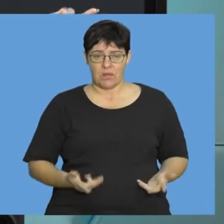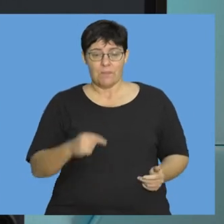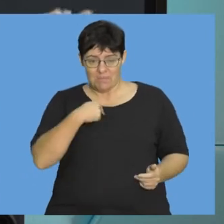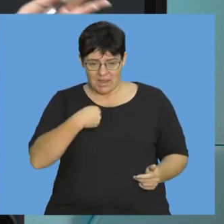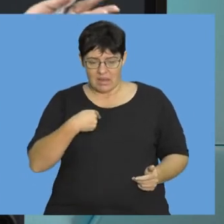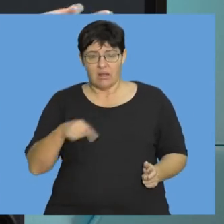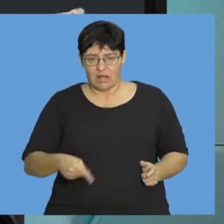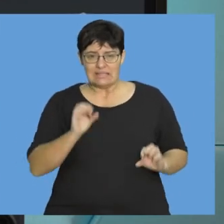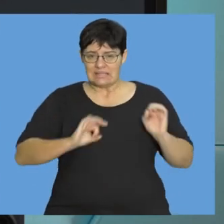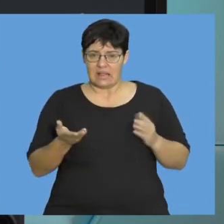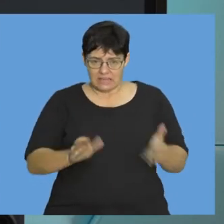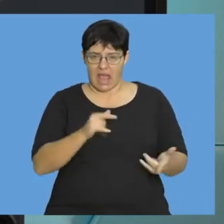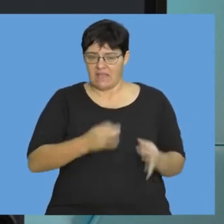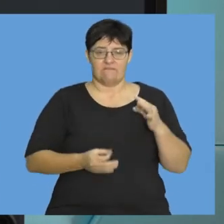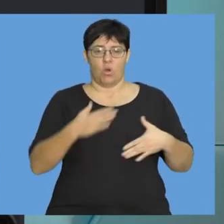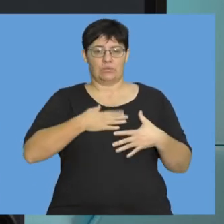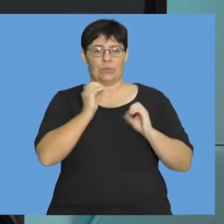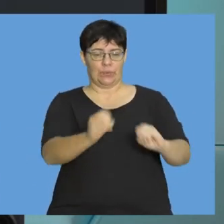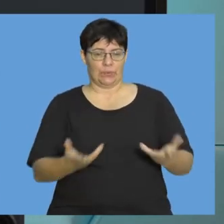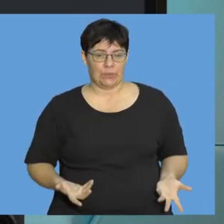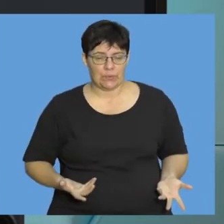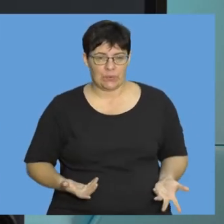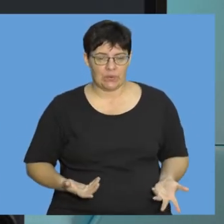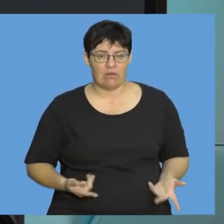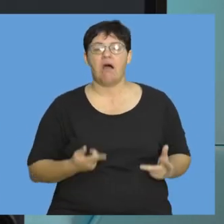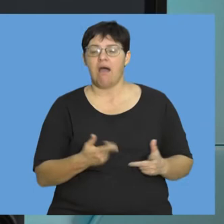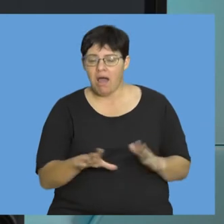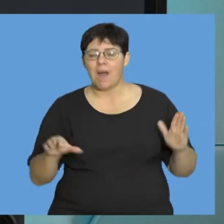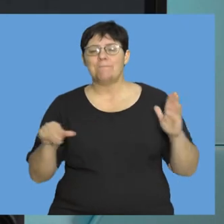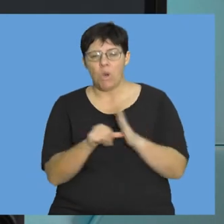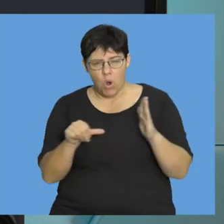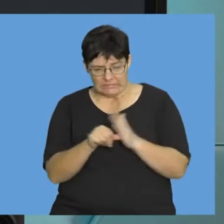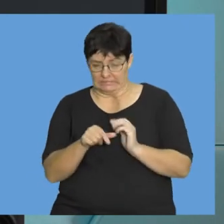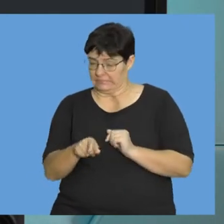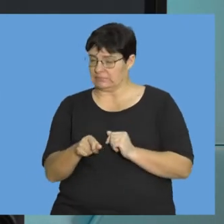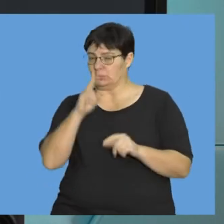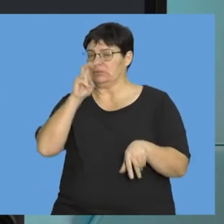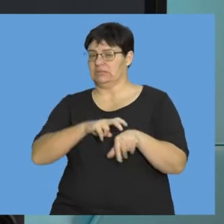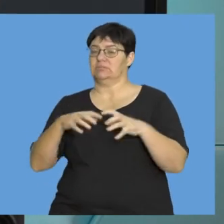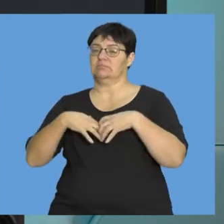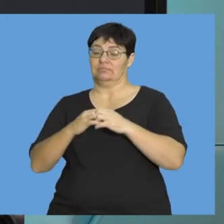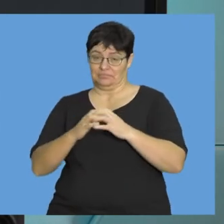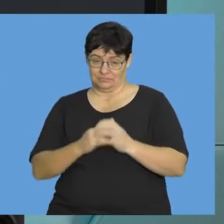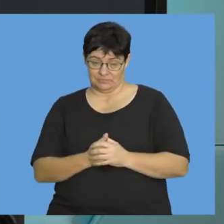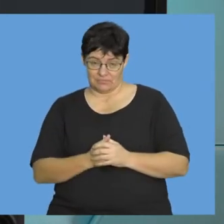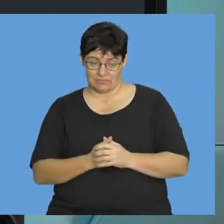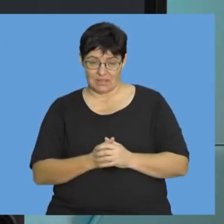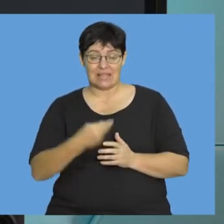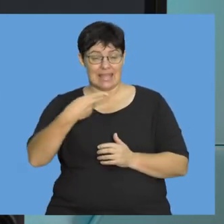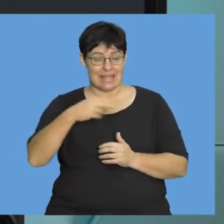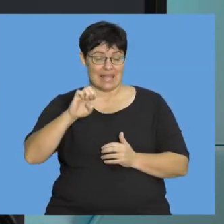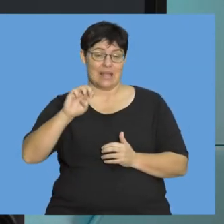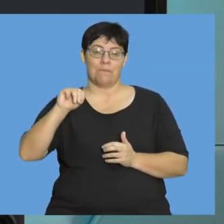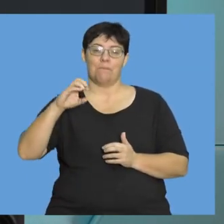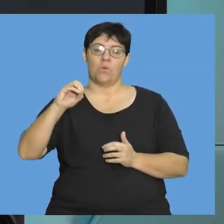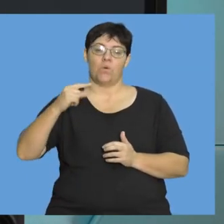to all my cells die, right? So I need to make this really important protein, right? It's called